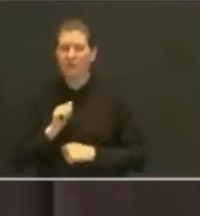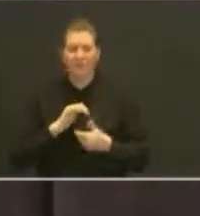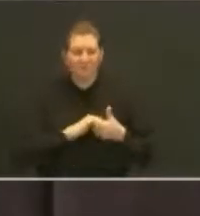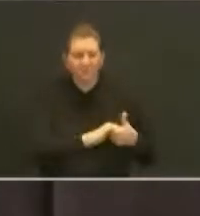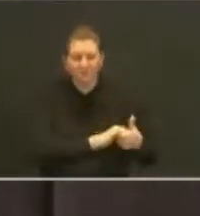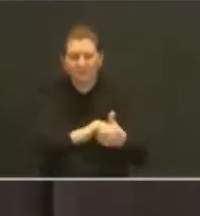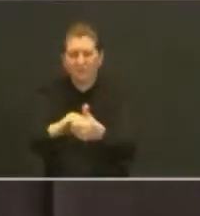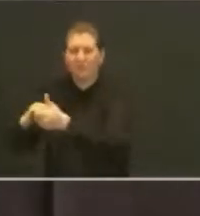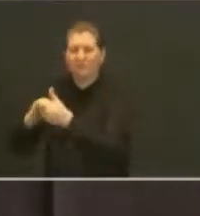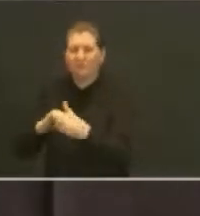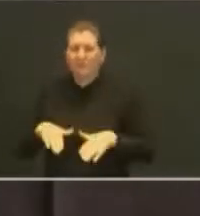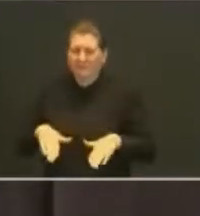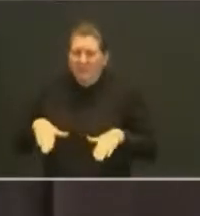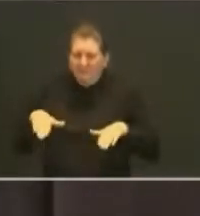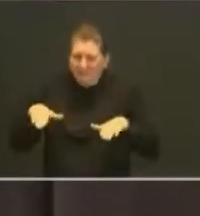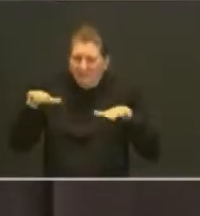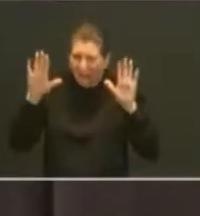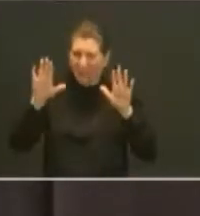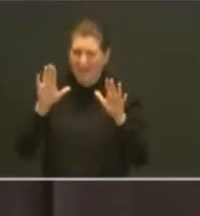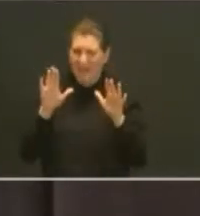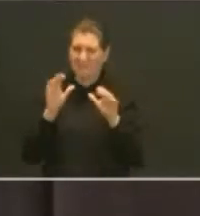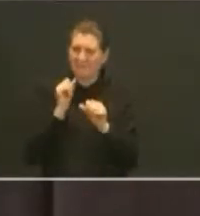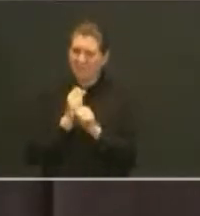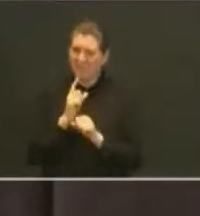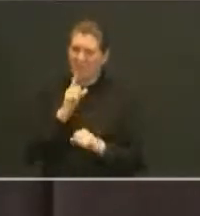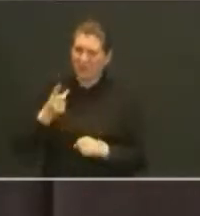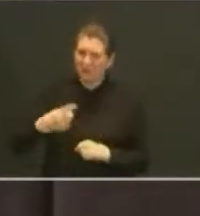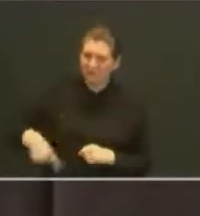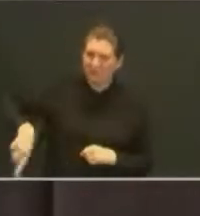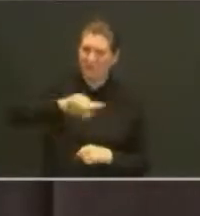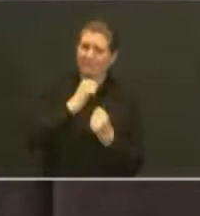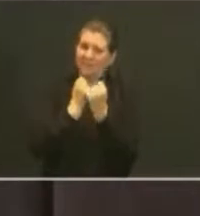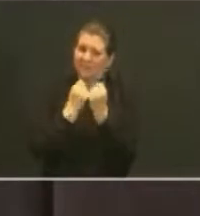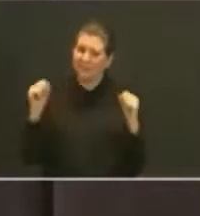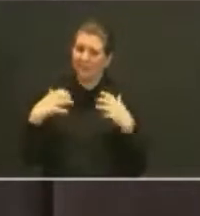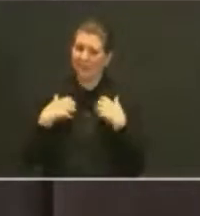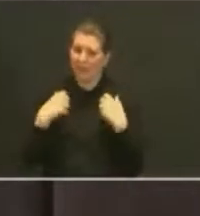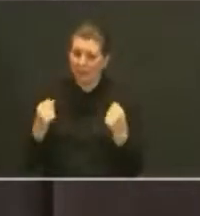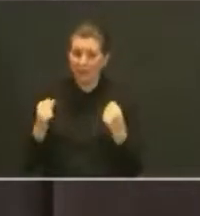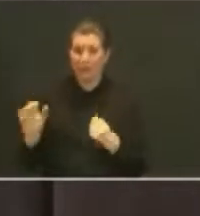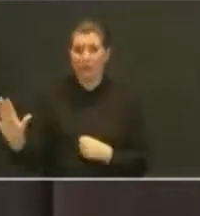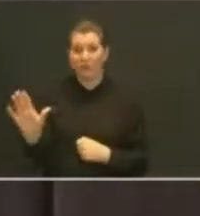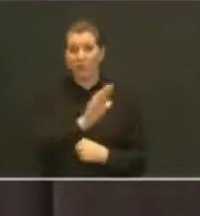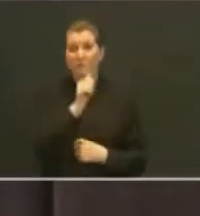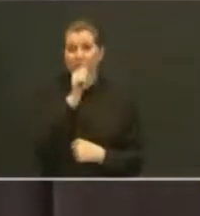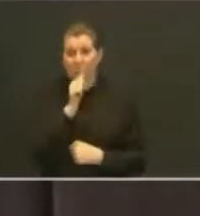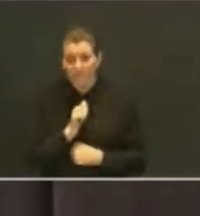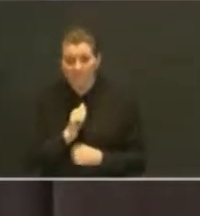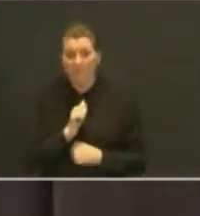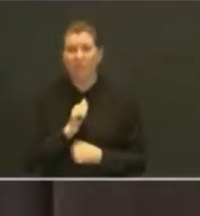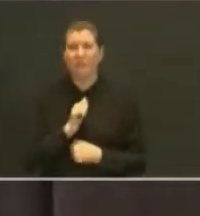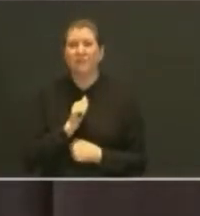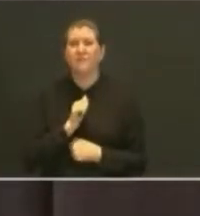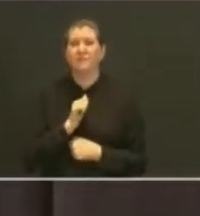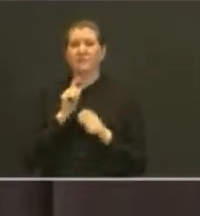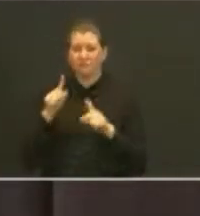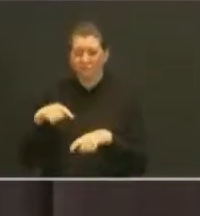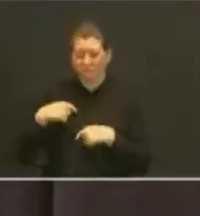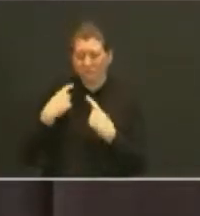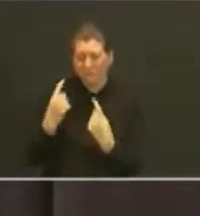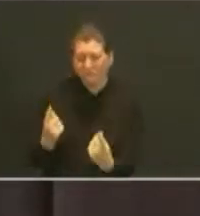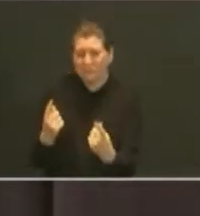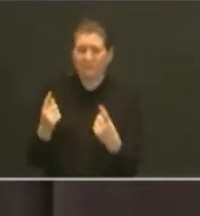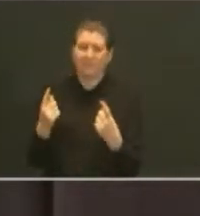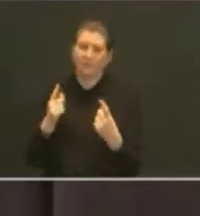as yourselves throughout Rhode Island. Again, the patience, the partnership, and the